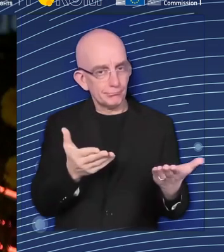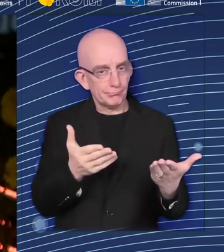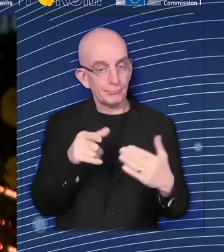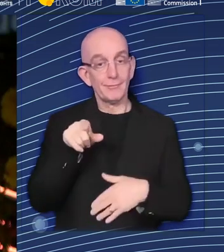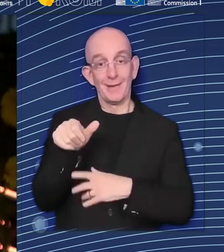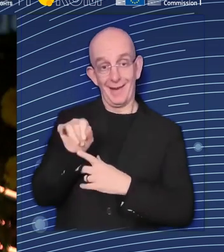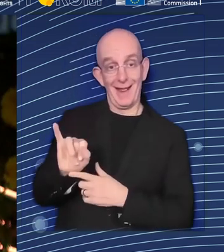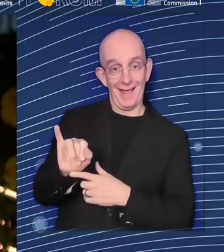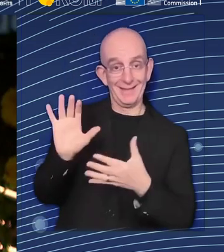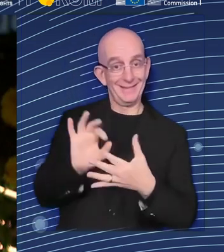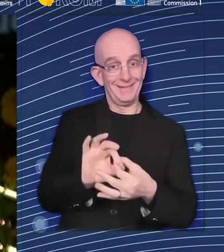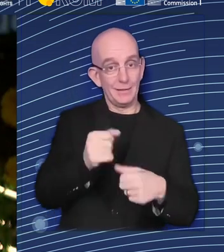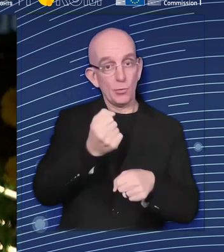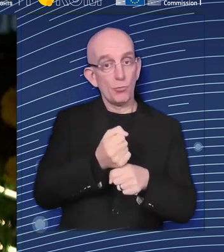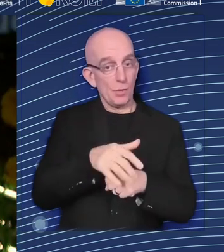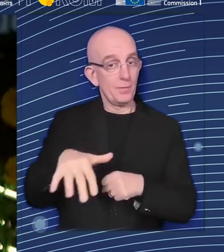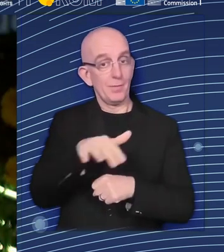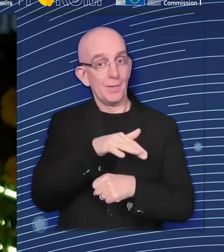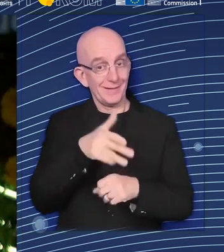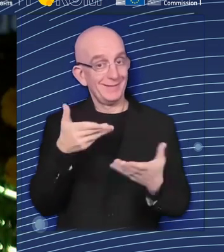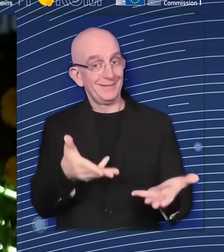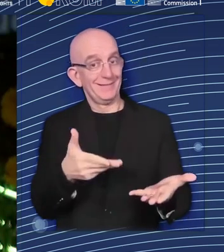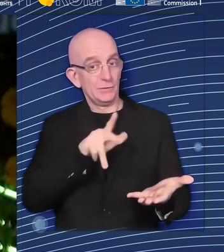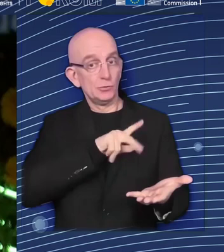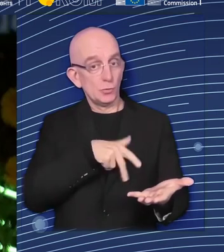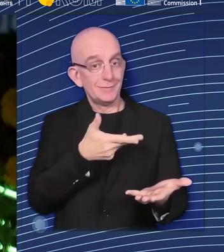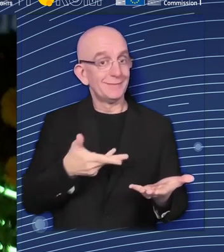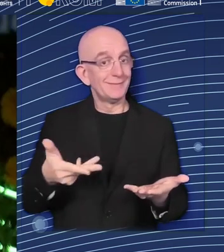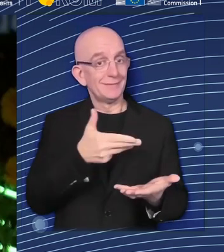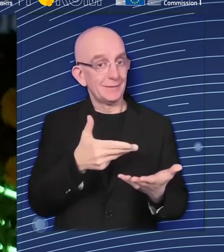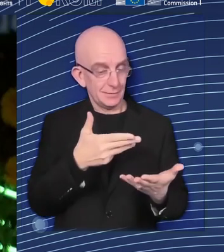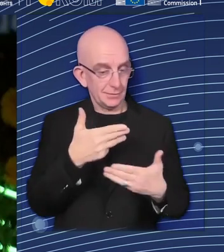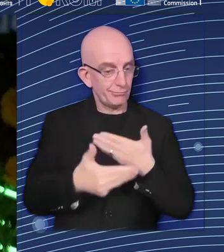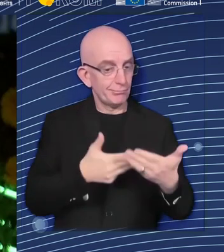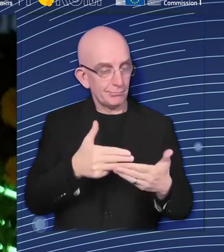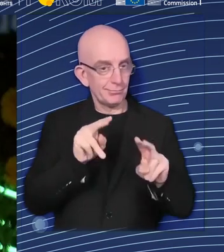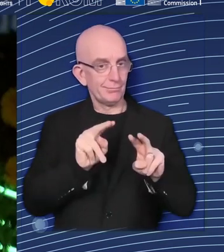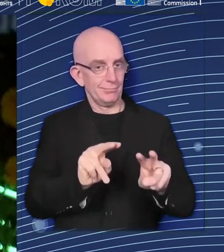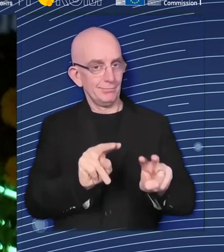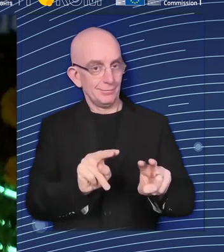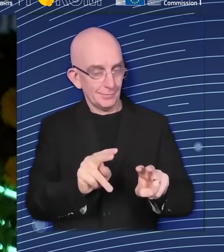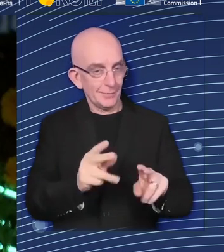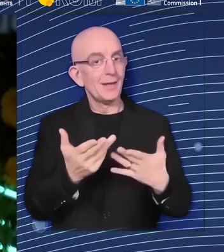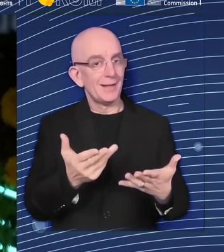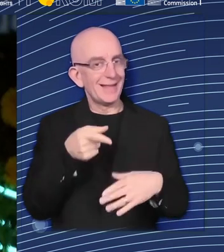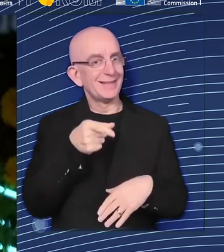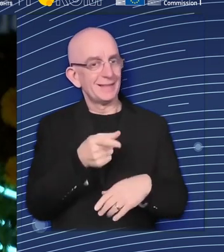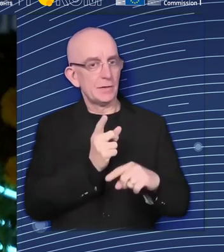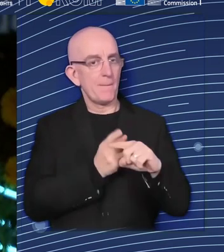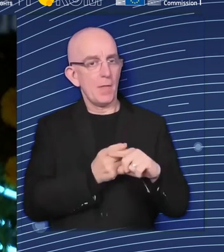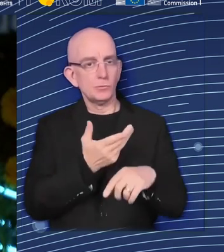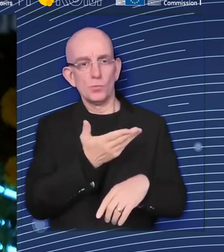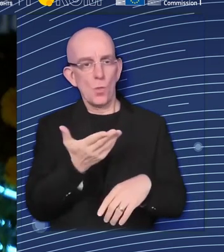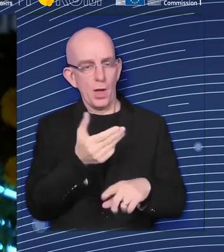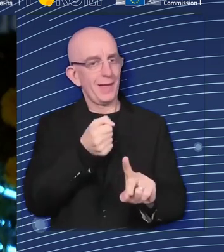on digital skills in the context of European Year of Skills emphasized the importance of making technologies accessible to all,